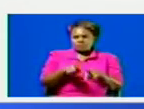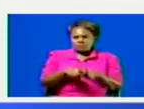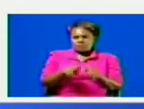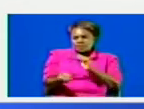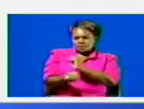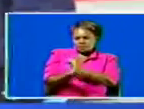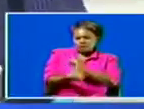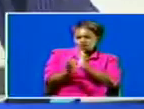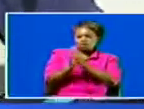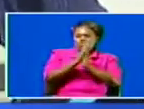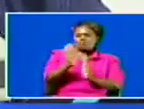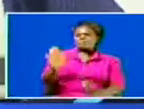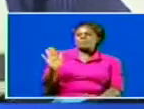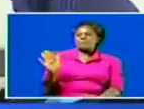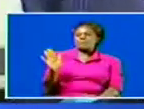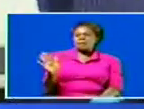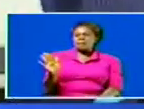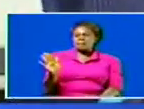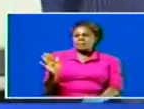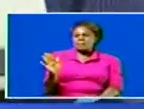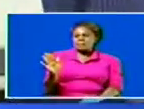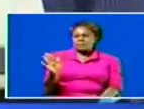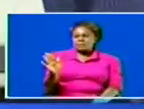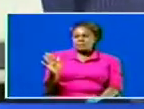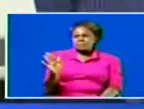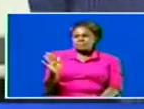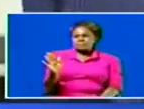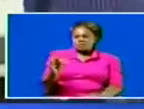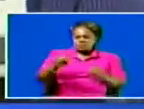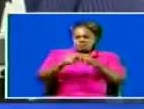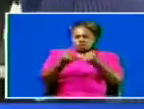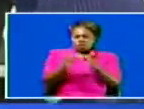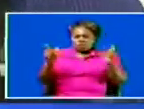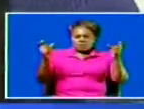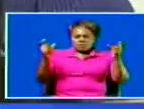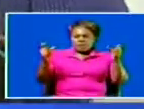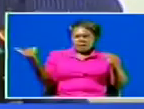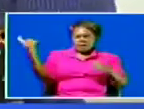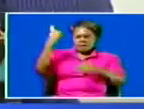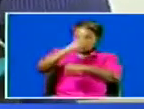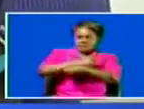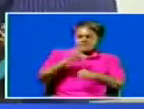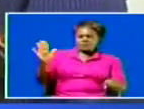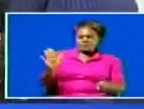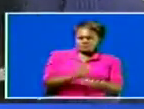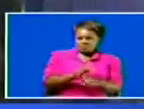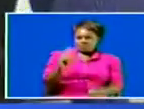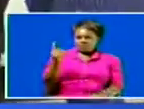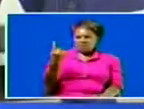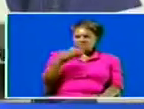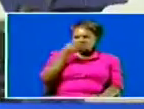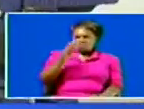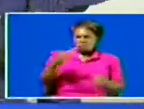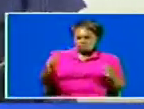their ordeals. Claims that will splash the social media for the better part of the day. The first to respond